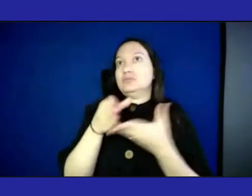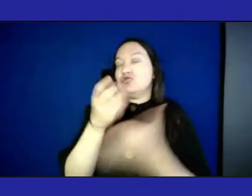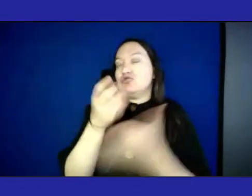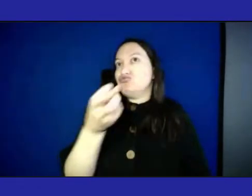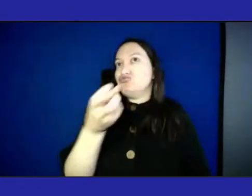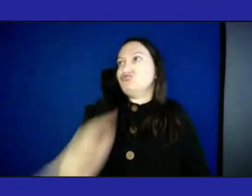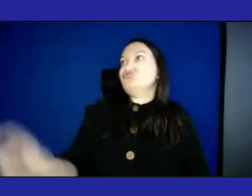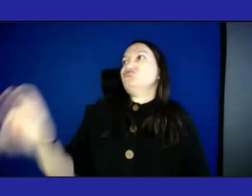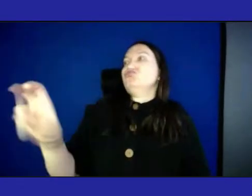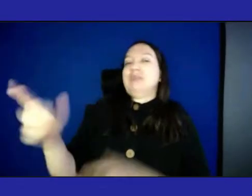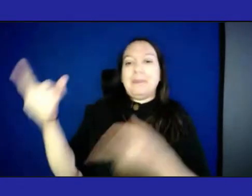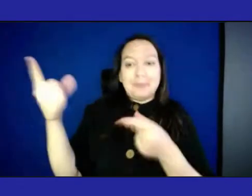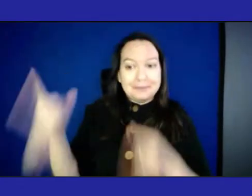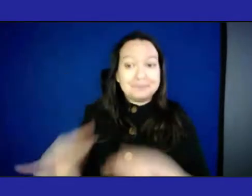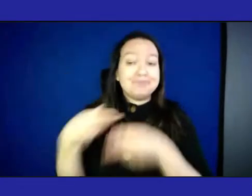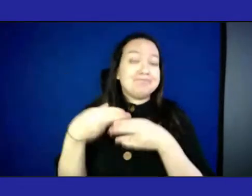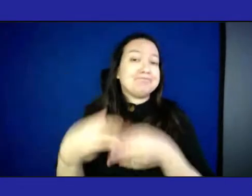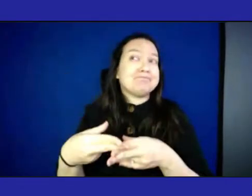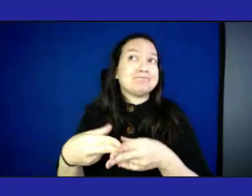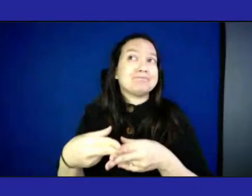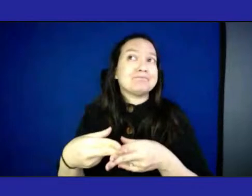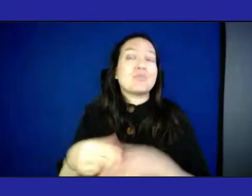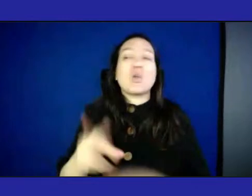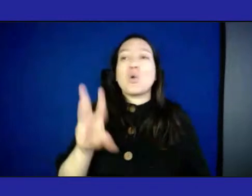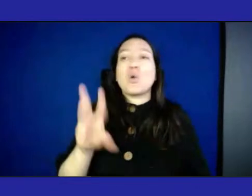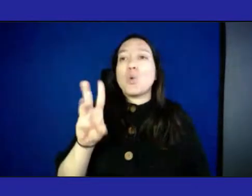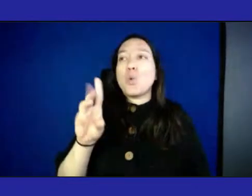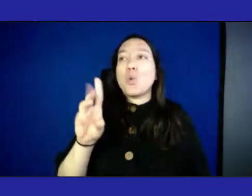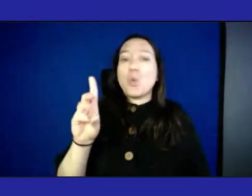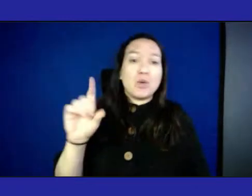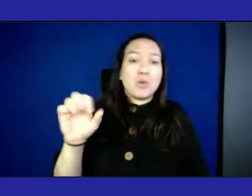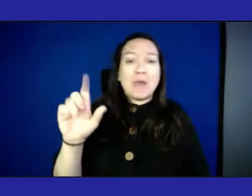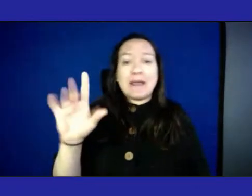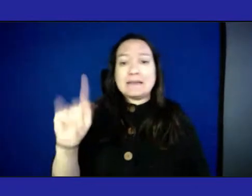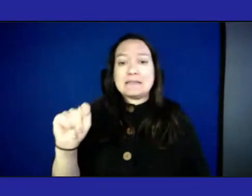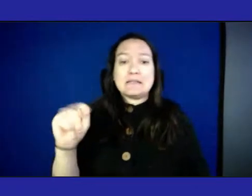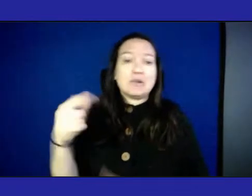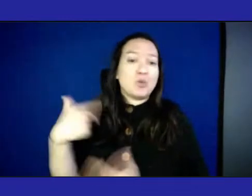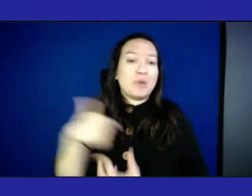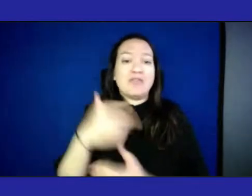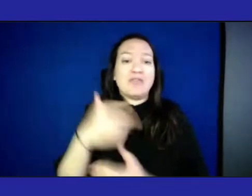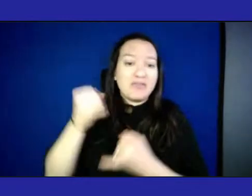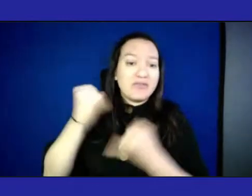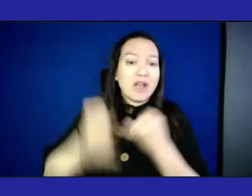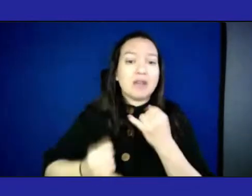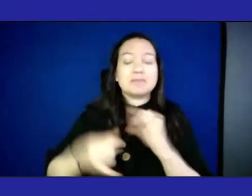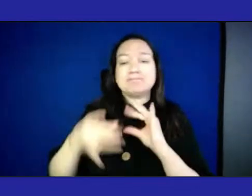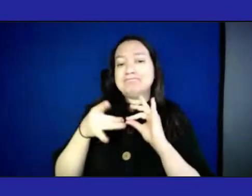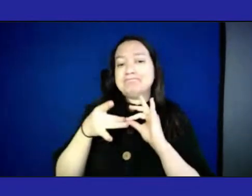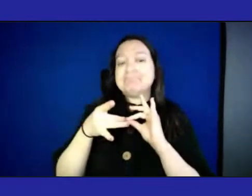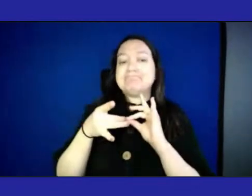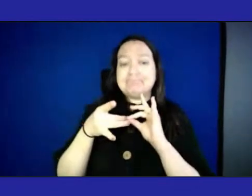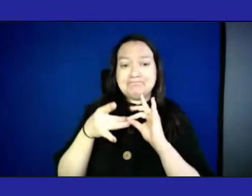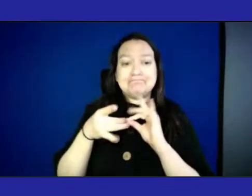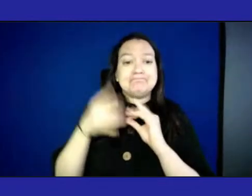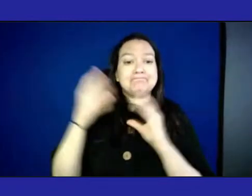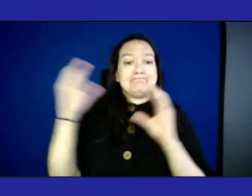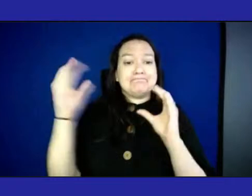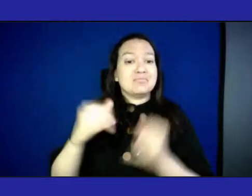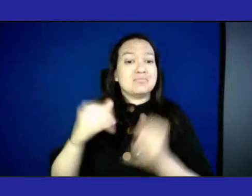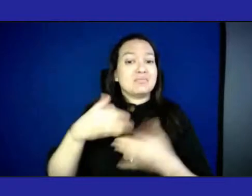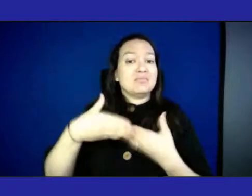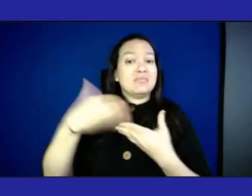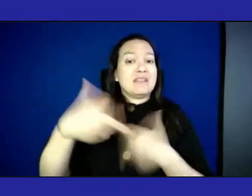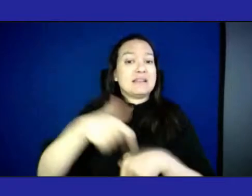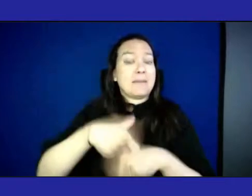on. We call that move waves, and we are finalizing those in particular. So the next time that we meet, we will be